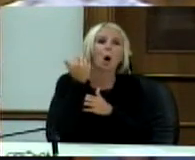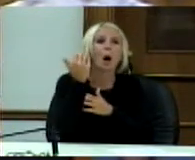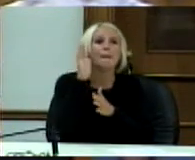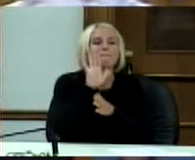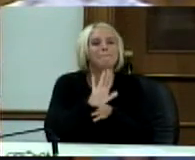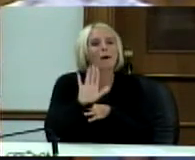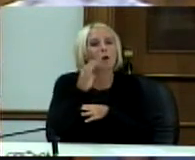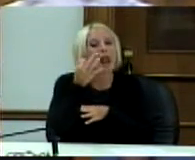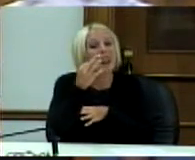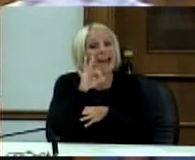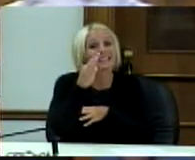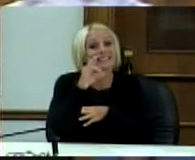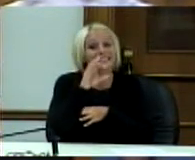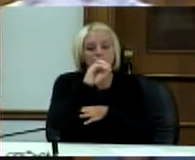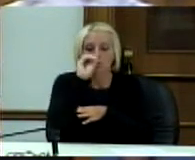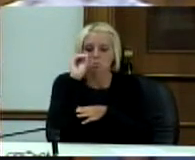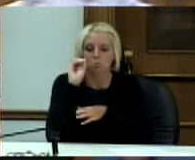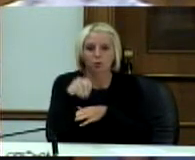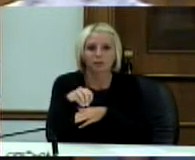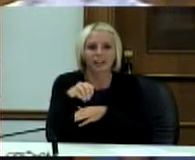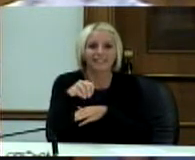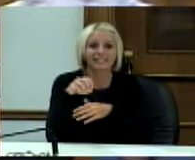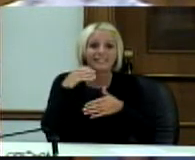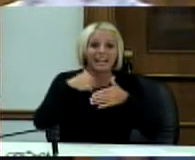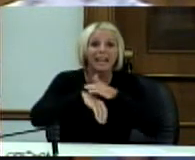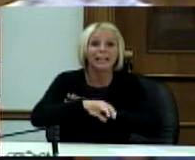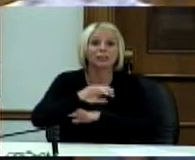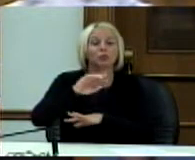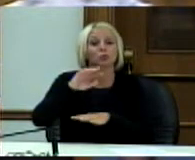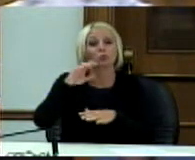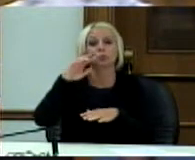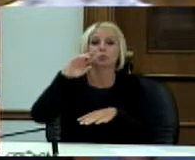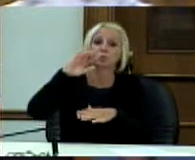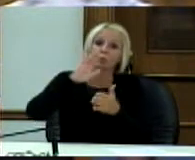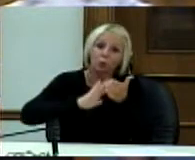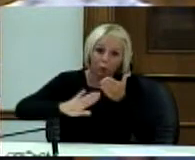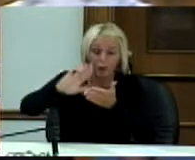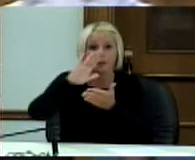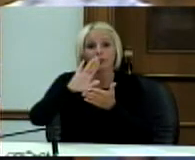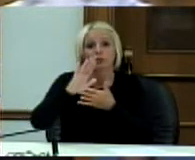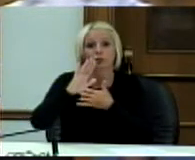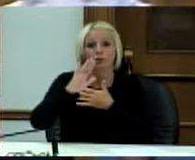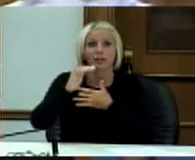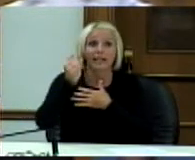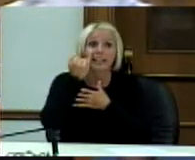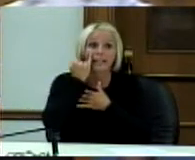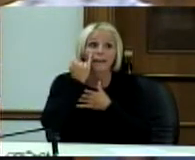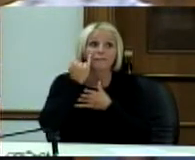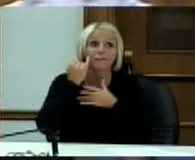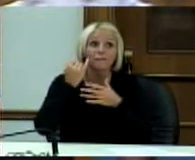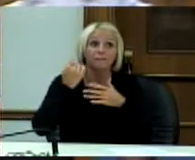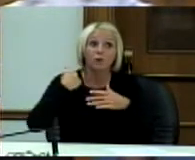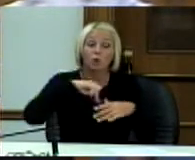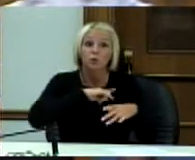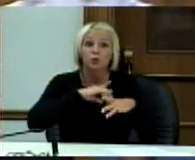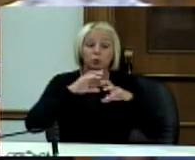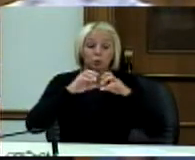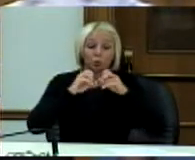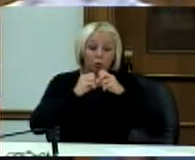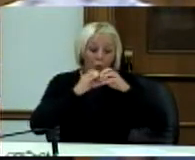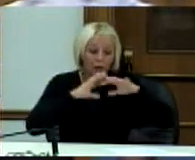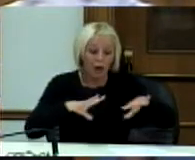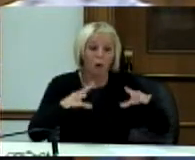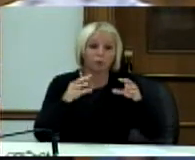about 19%, I believe, into the post-secondary system. And when we do that without kind of that more